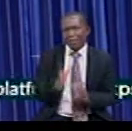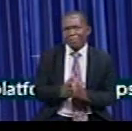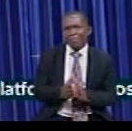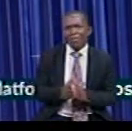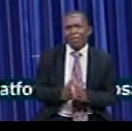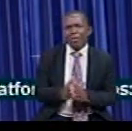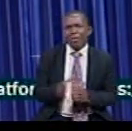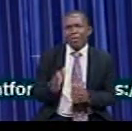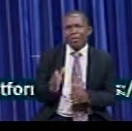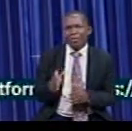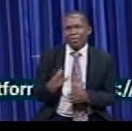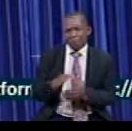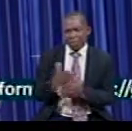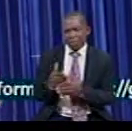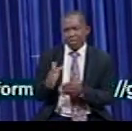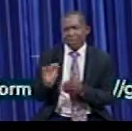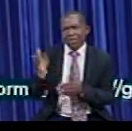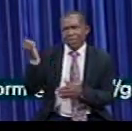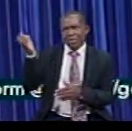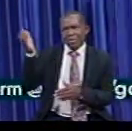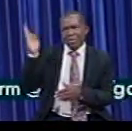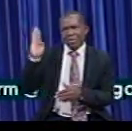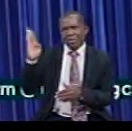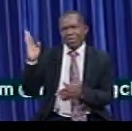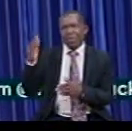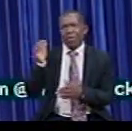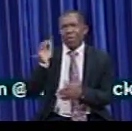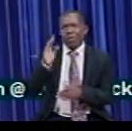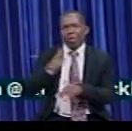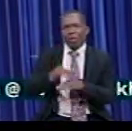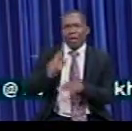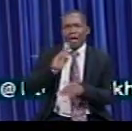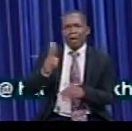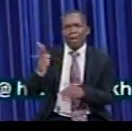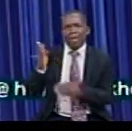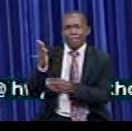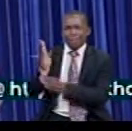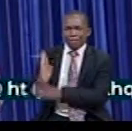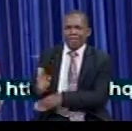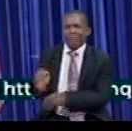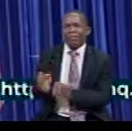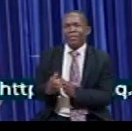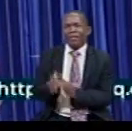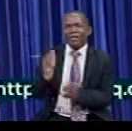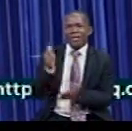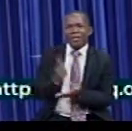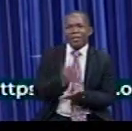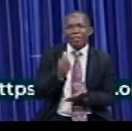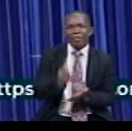behalf, to give glory to God for what the Lord have done for us. Amen.